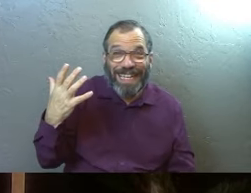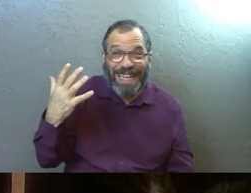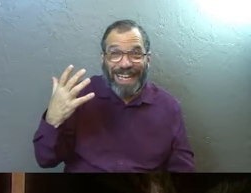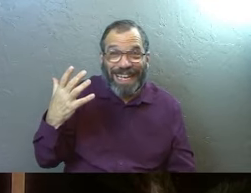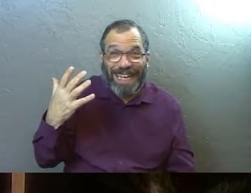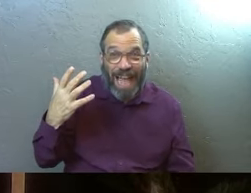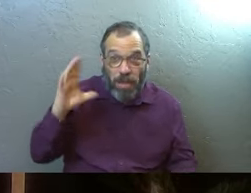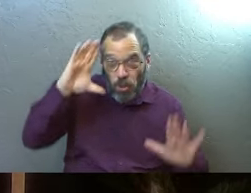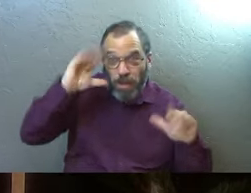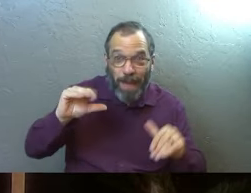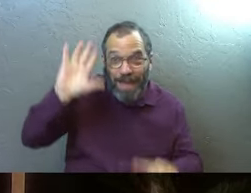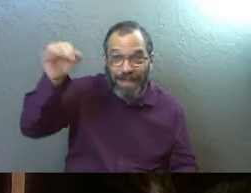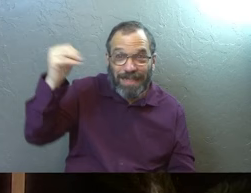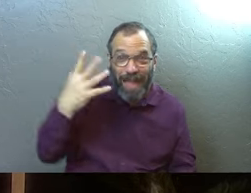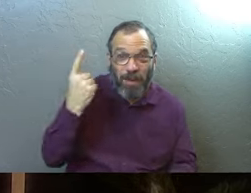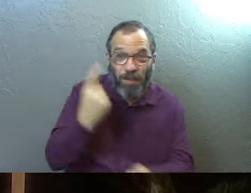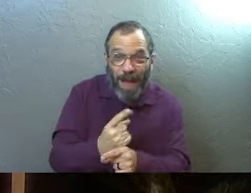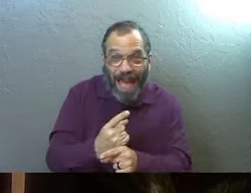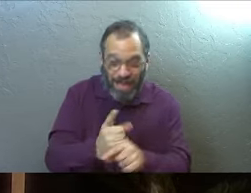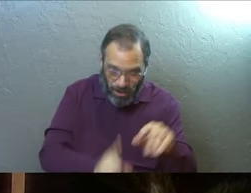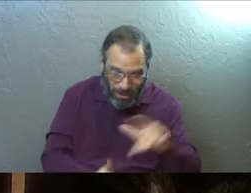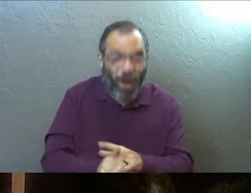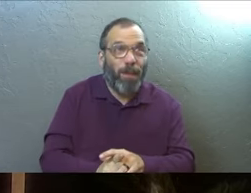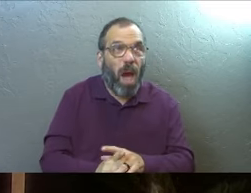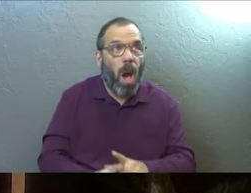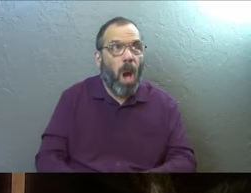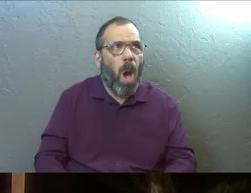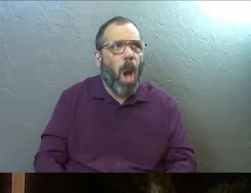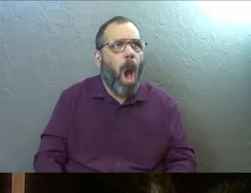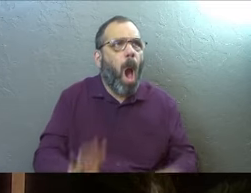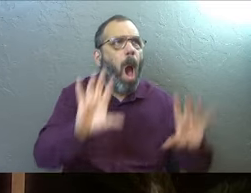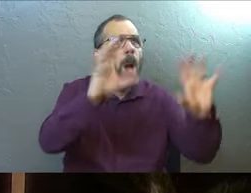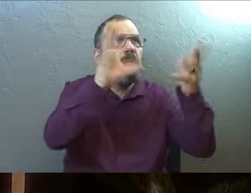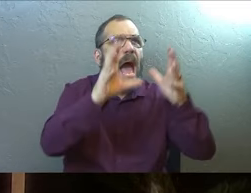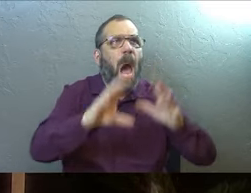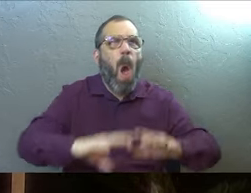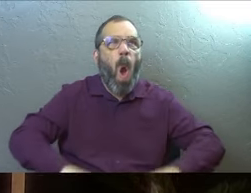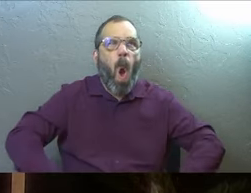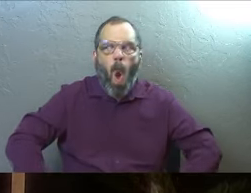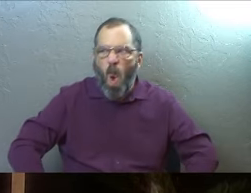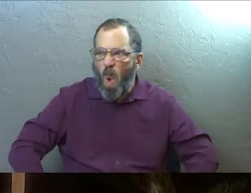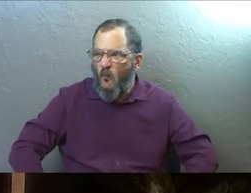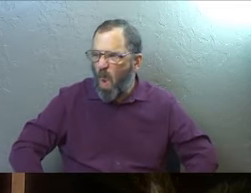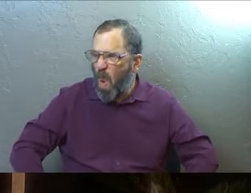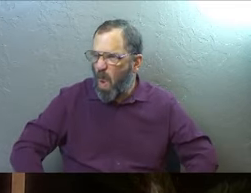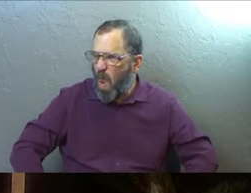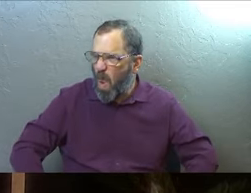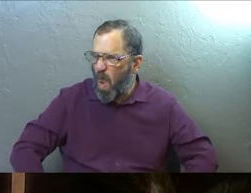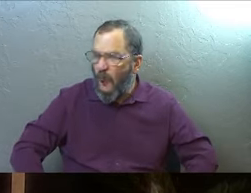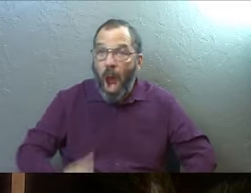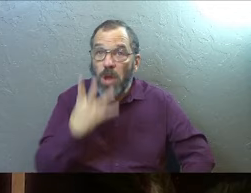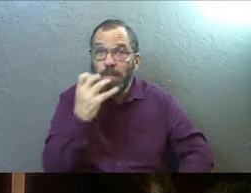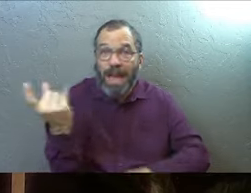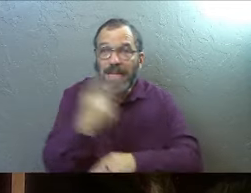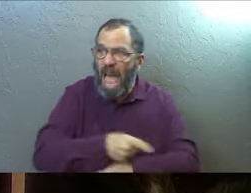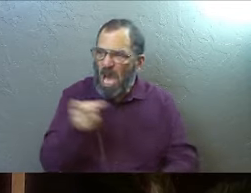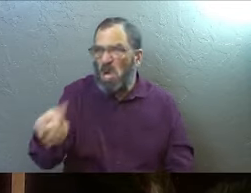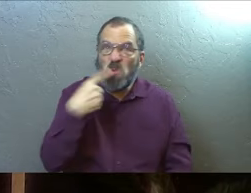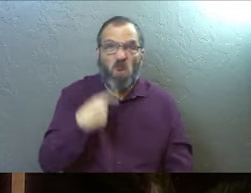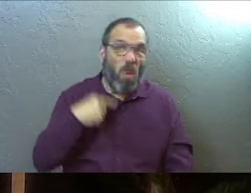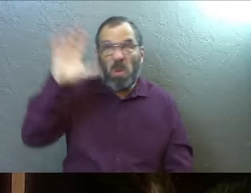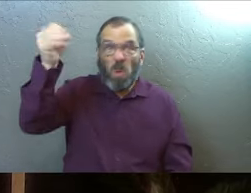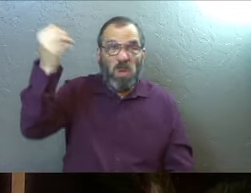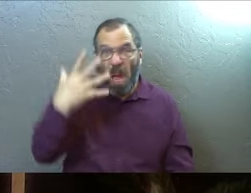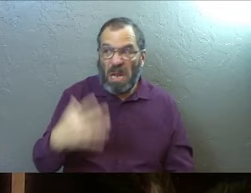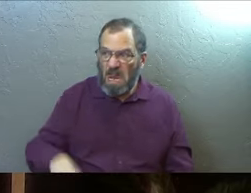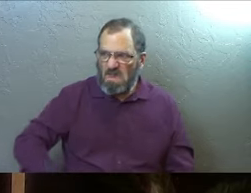you expect it. And if it's cloudy, you're mad. Why are you mad at a cloudy day? Because he said it was going to be